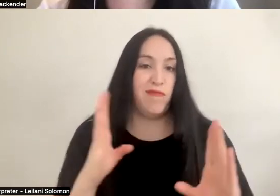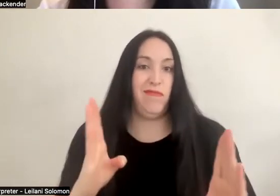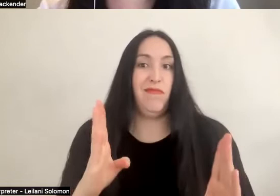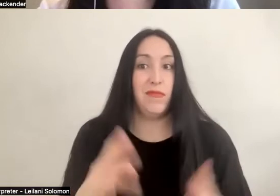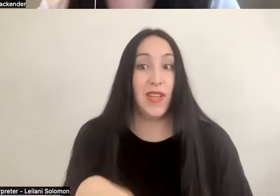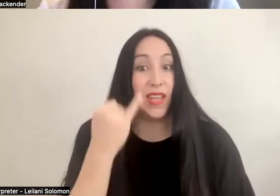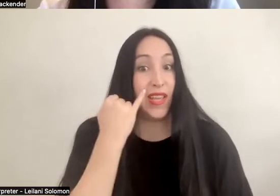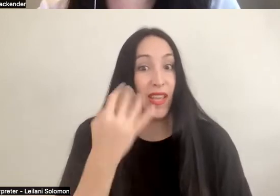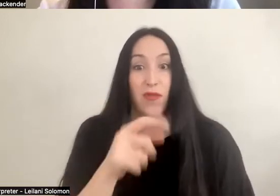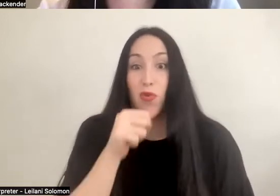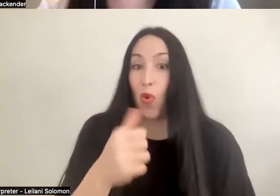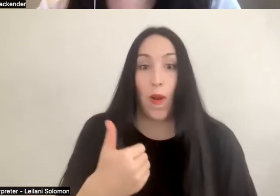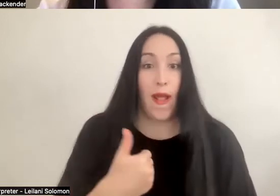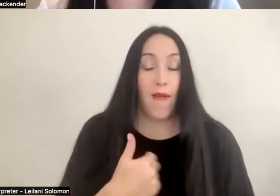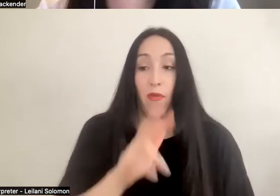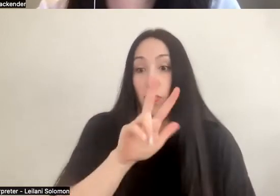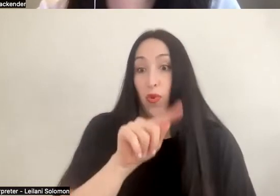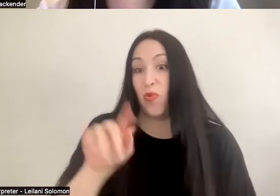from the stock market.